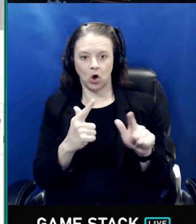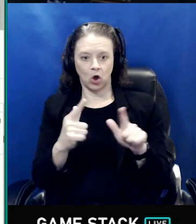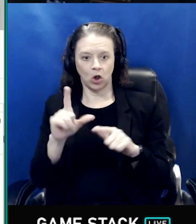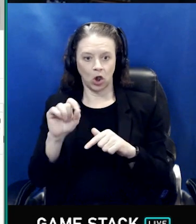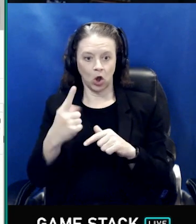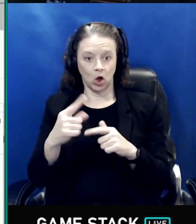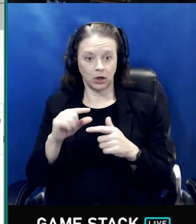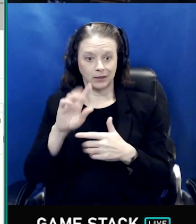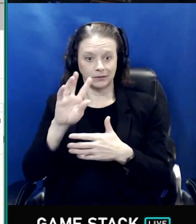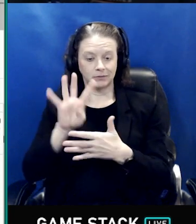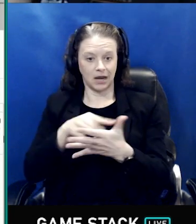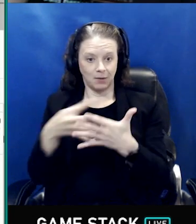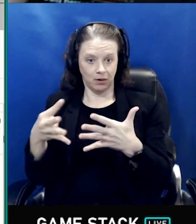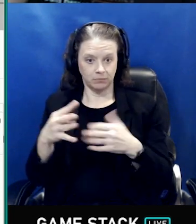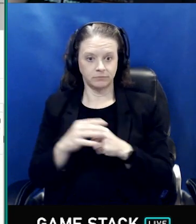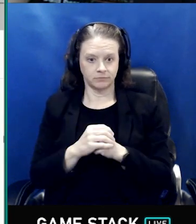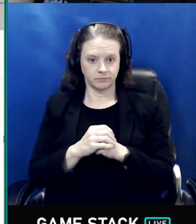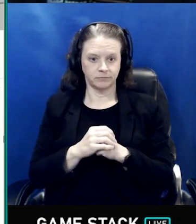not.